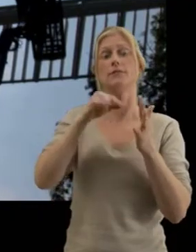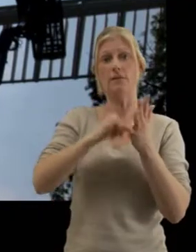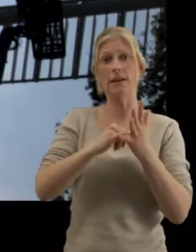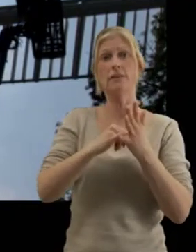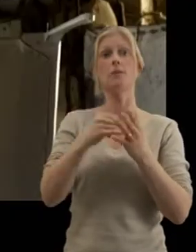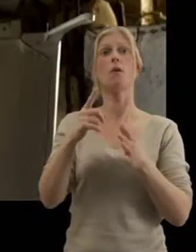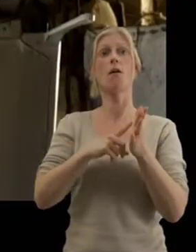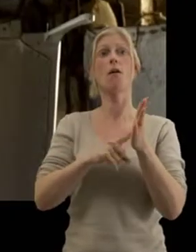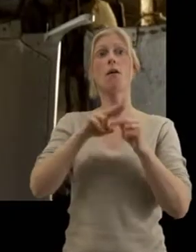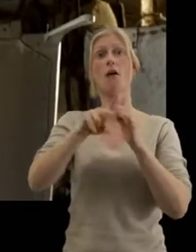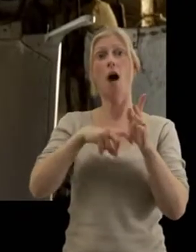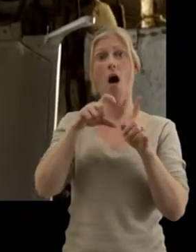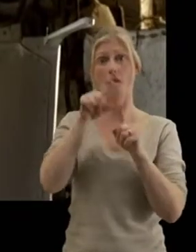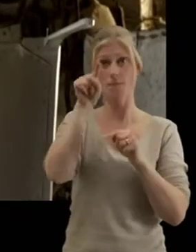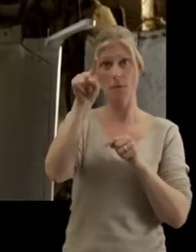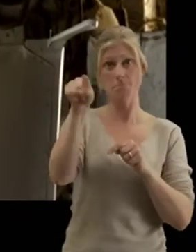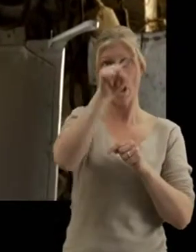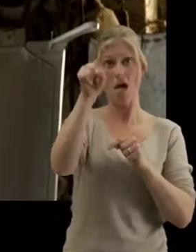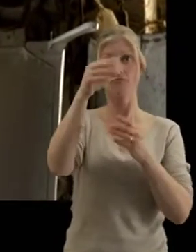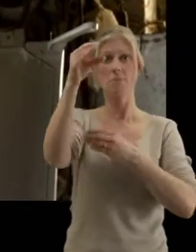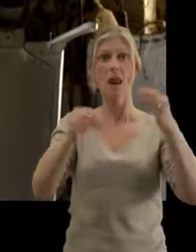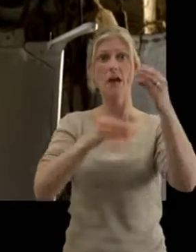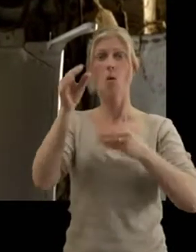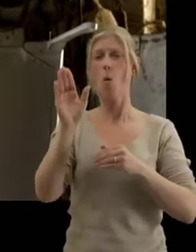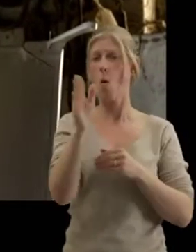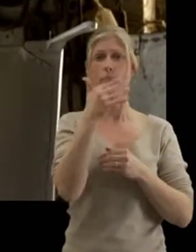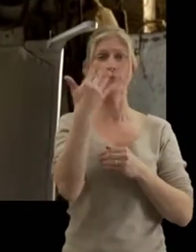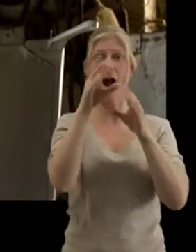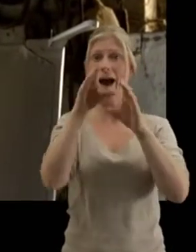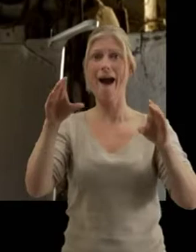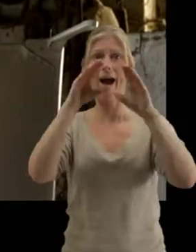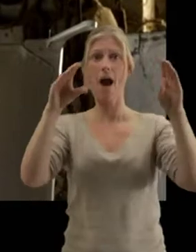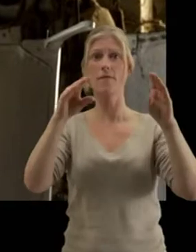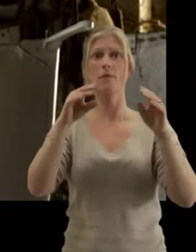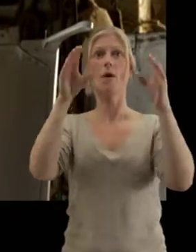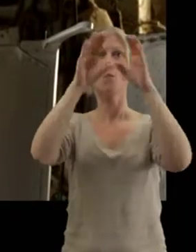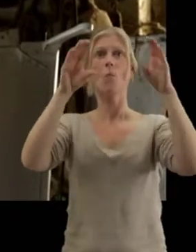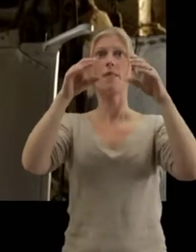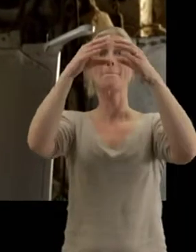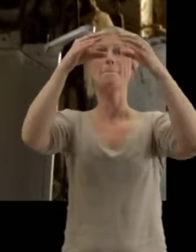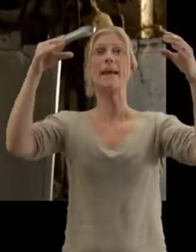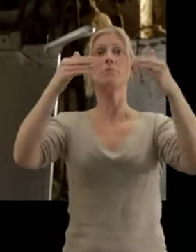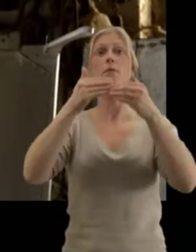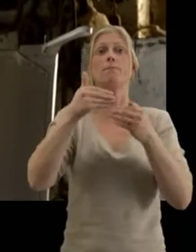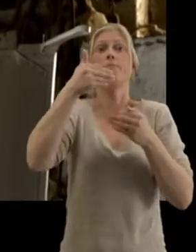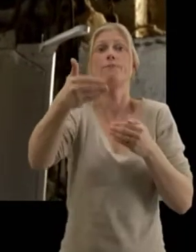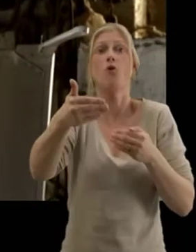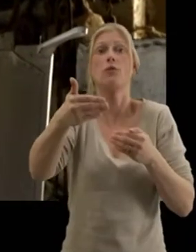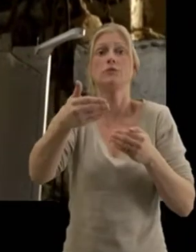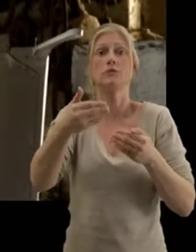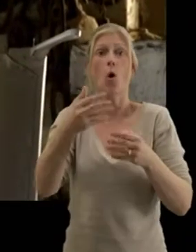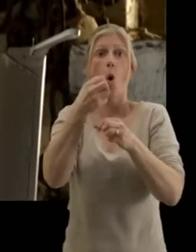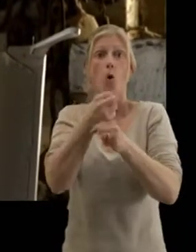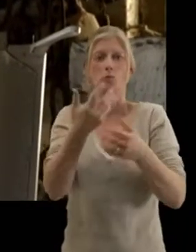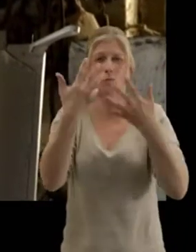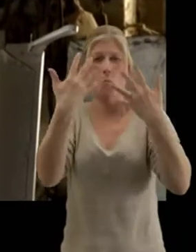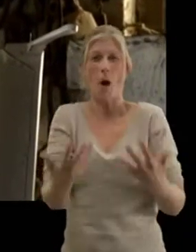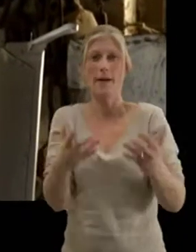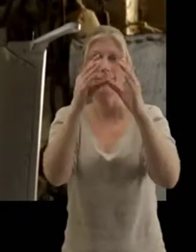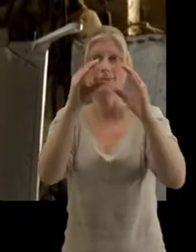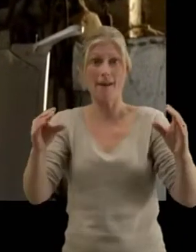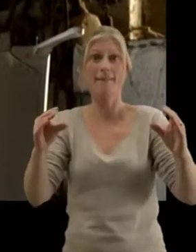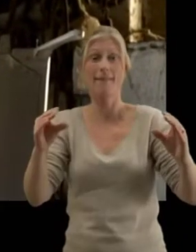are replacing all 5 sails, renewing the weather beam across the front, which carries the weight of the